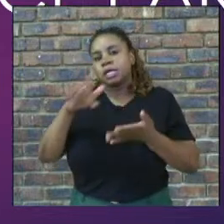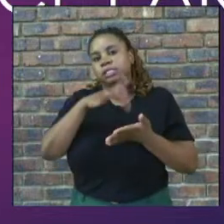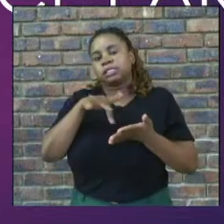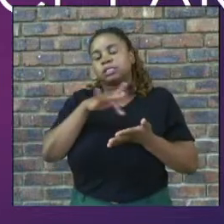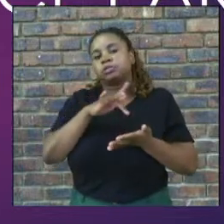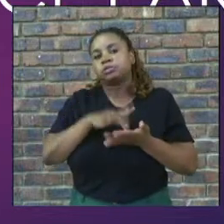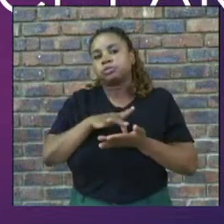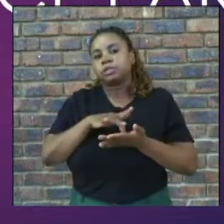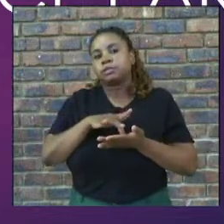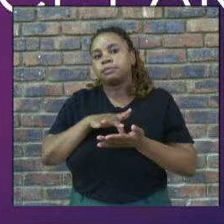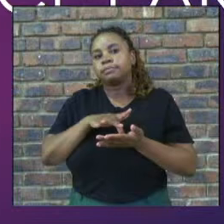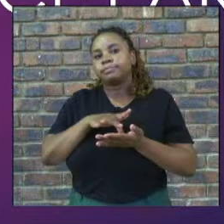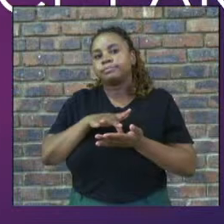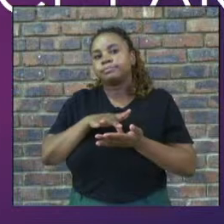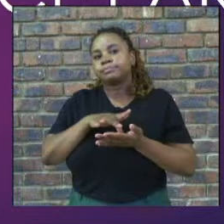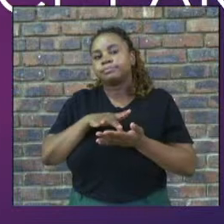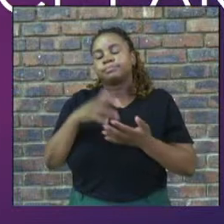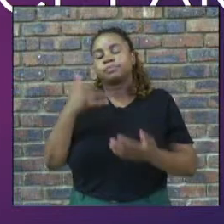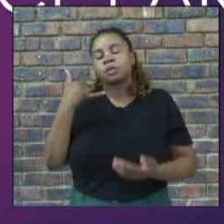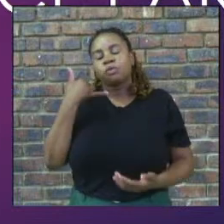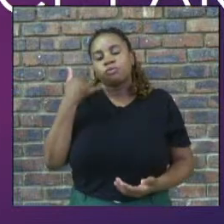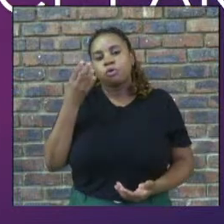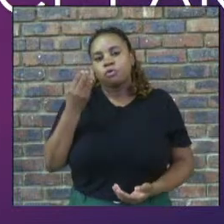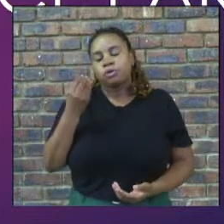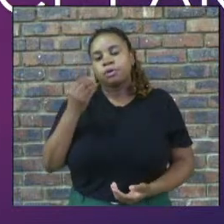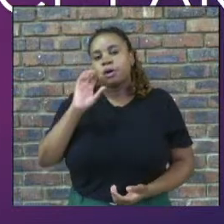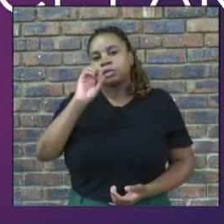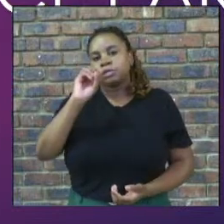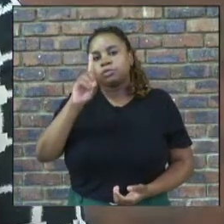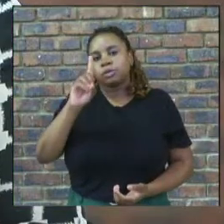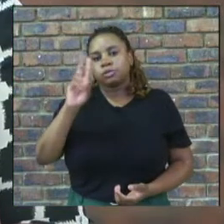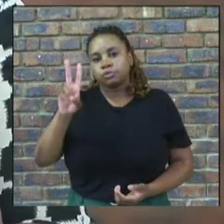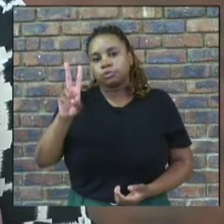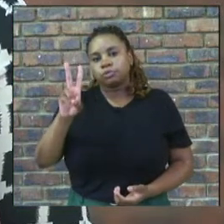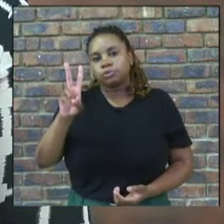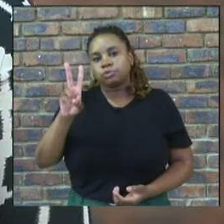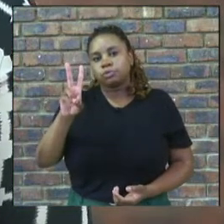Centurion. Number 012